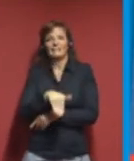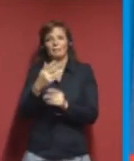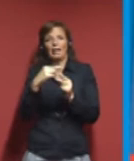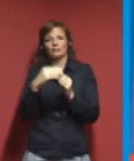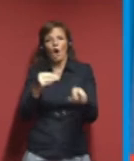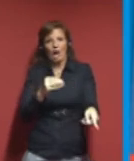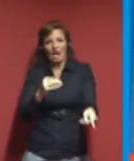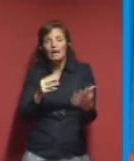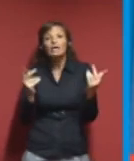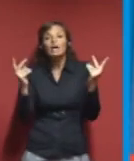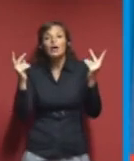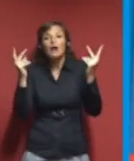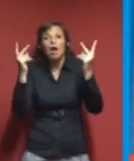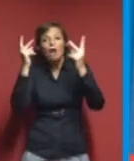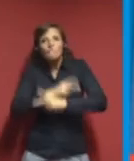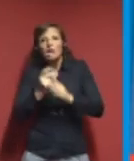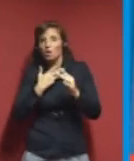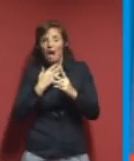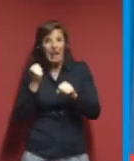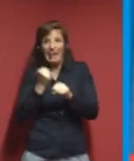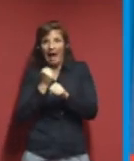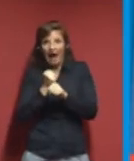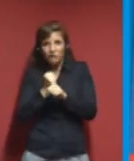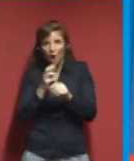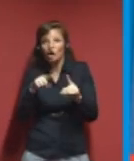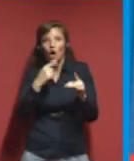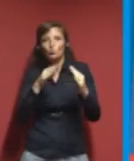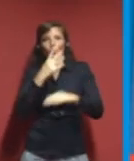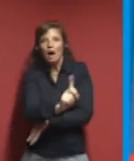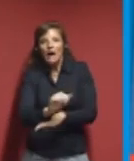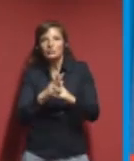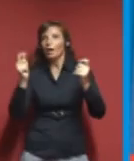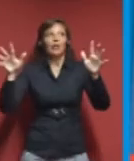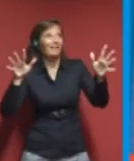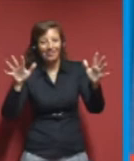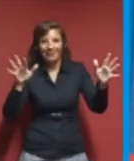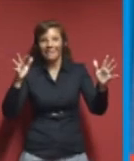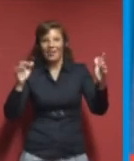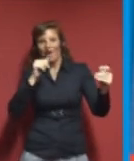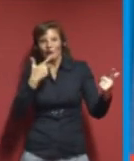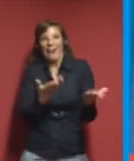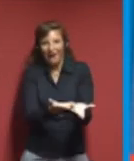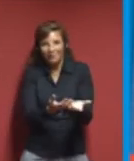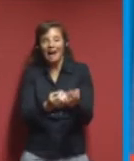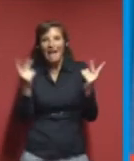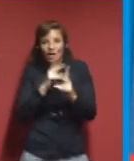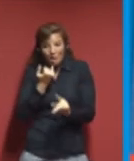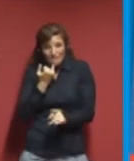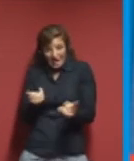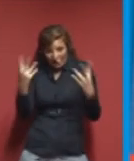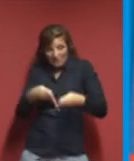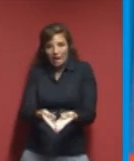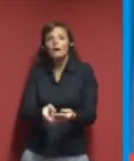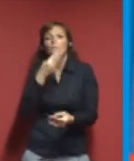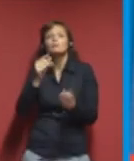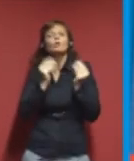a warehouse and a $20,000 CNC machine. Before, if you wanted to start a furniture company, think of the capital expenses that would have gone into